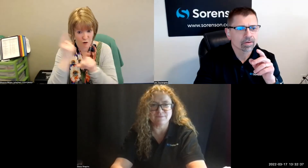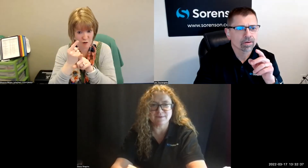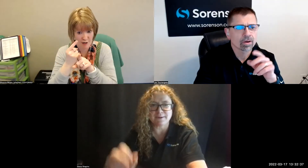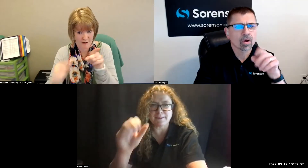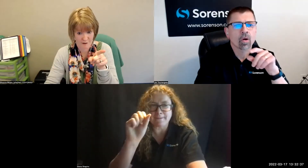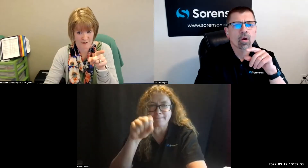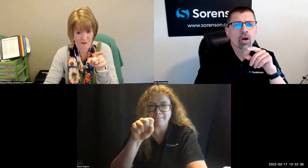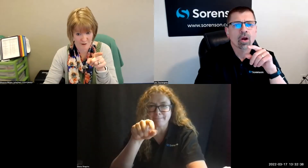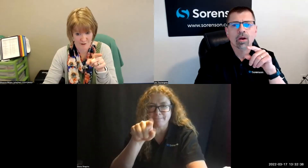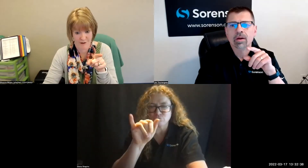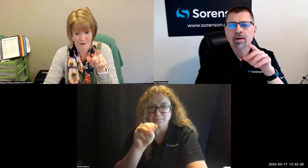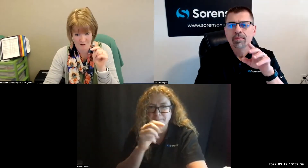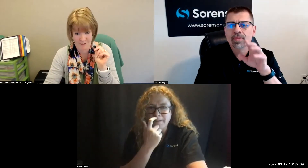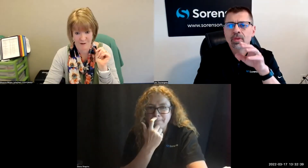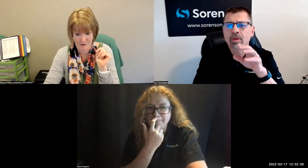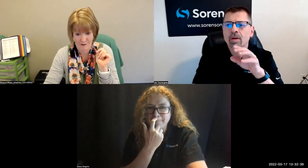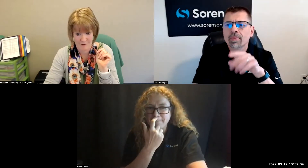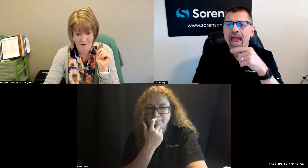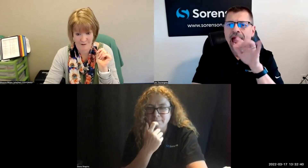Do you need to share screen?